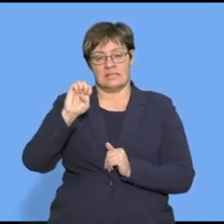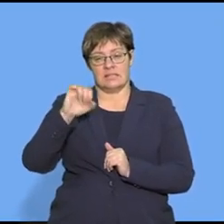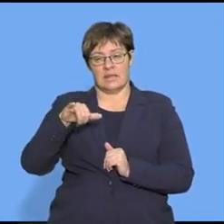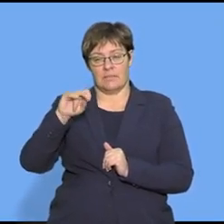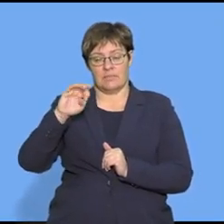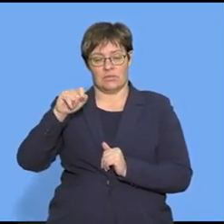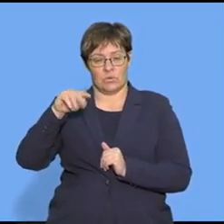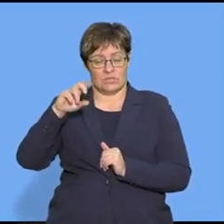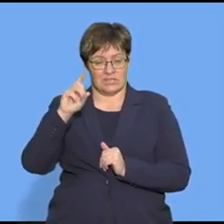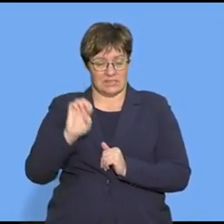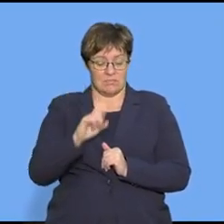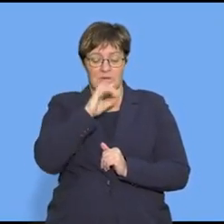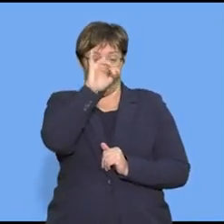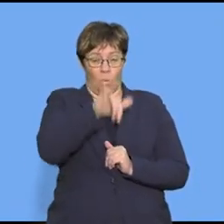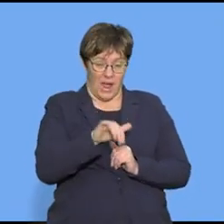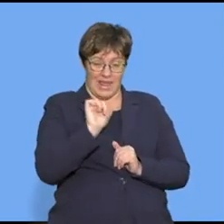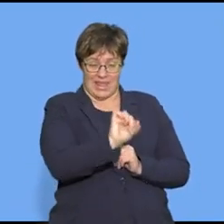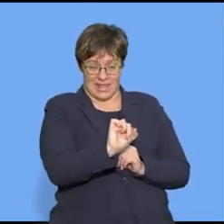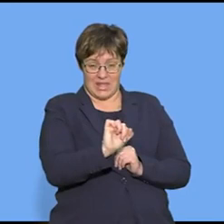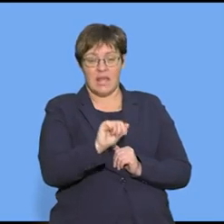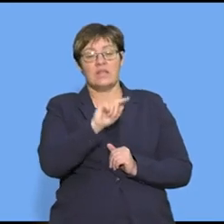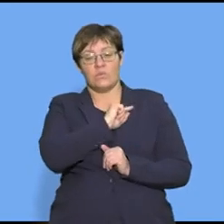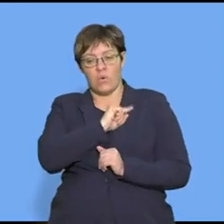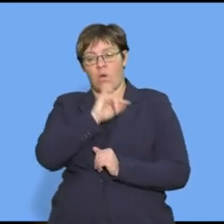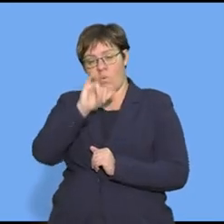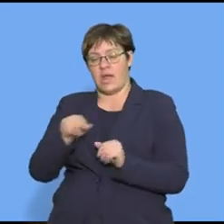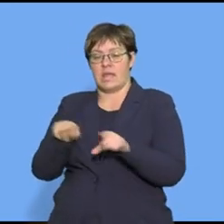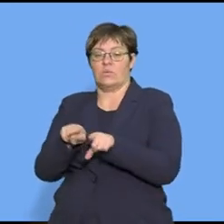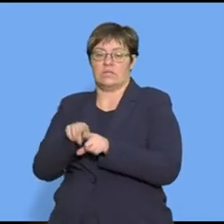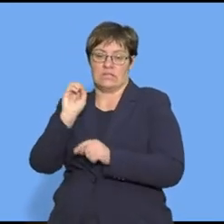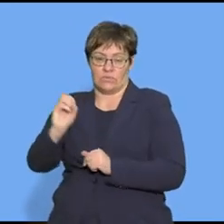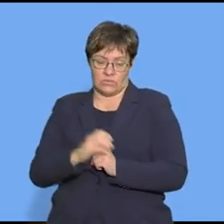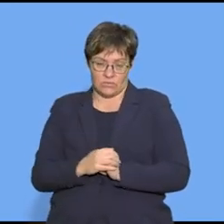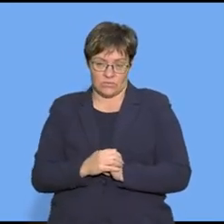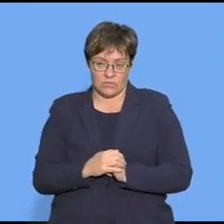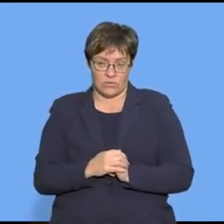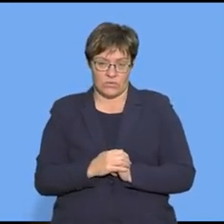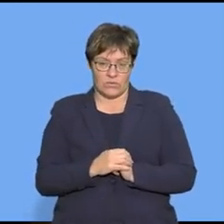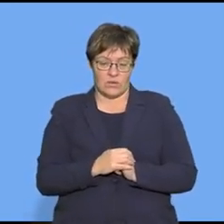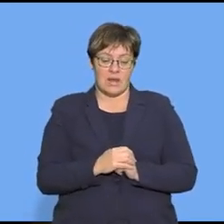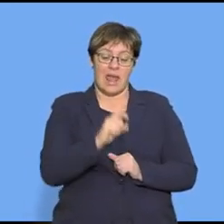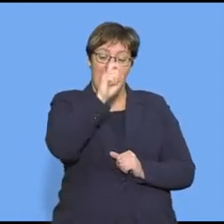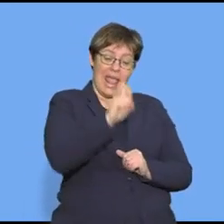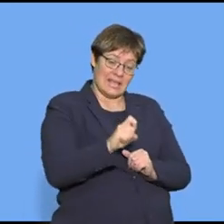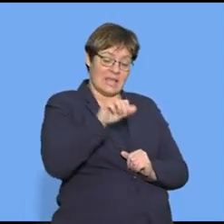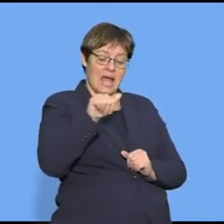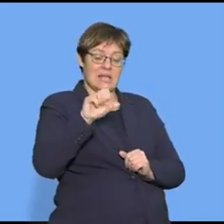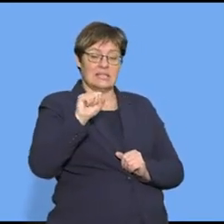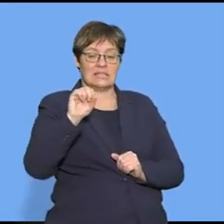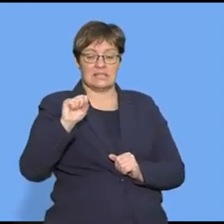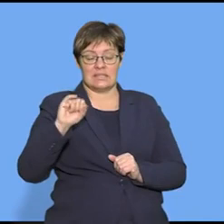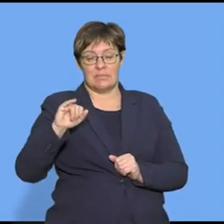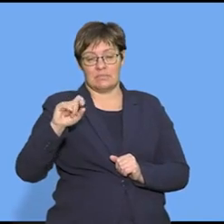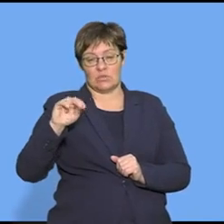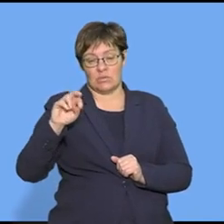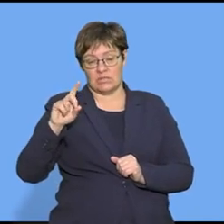right, which is the y asymptote, and that is y is equals to 0, right? And then our x asymptote will